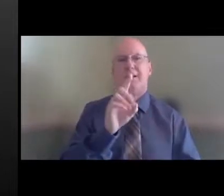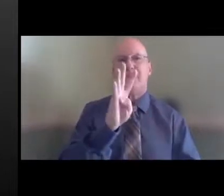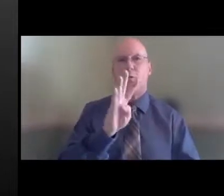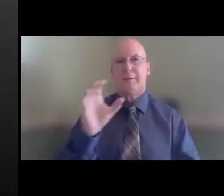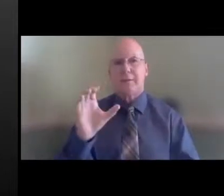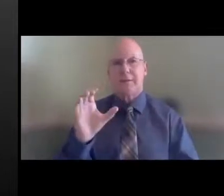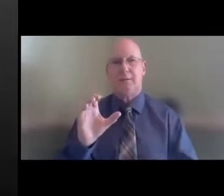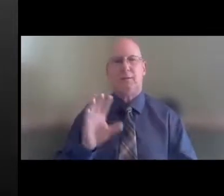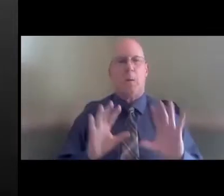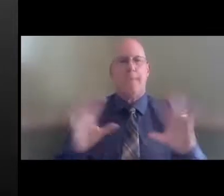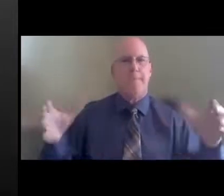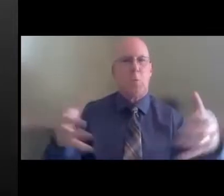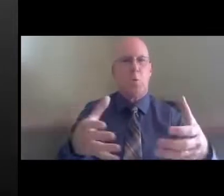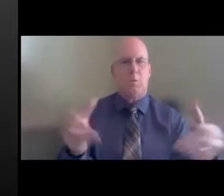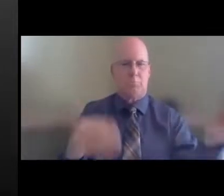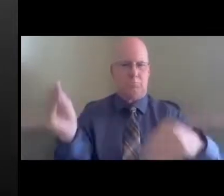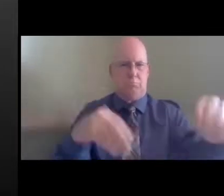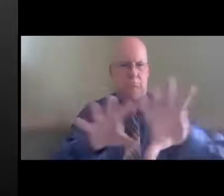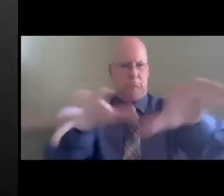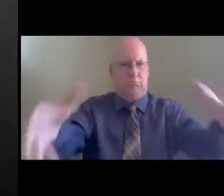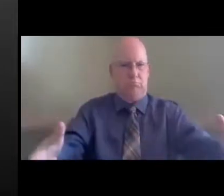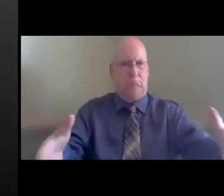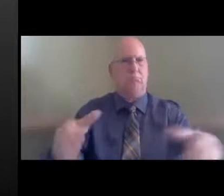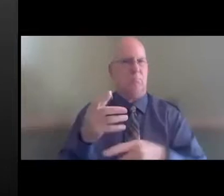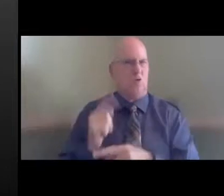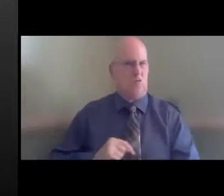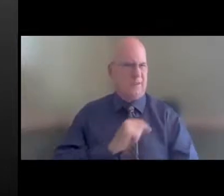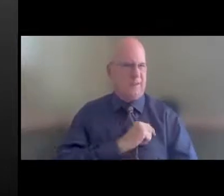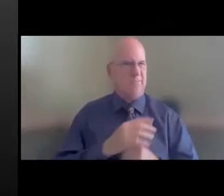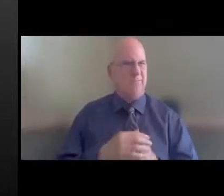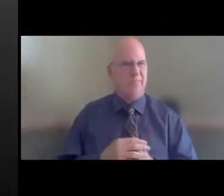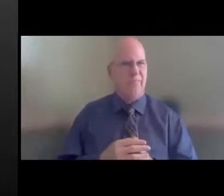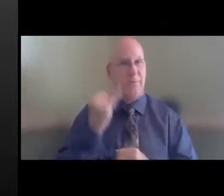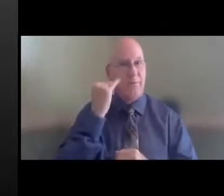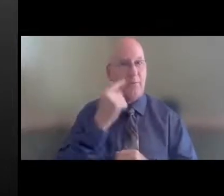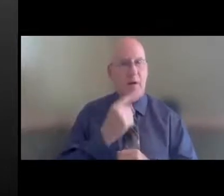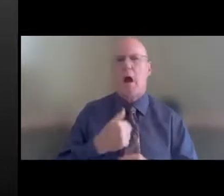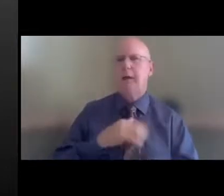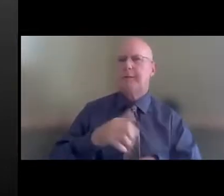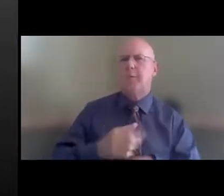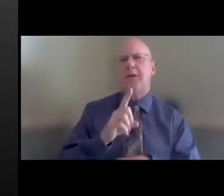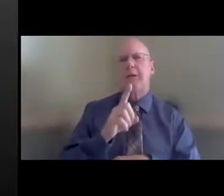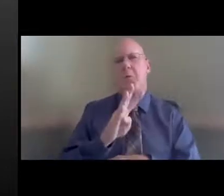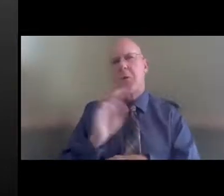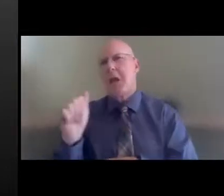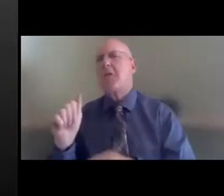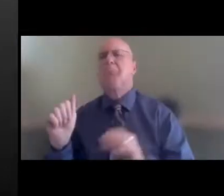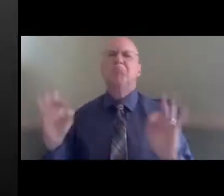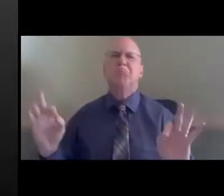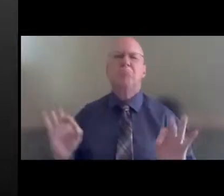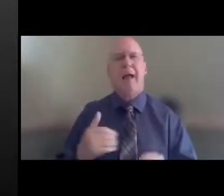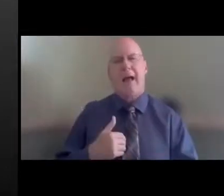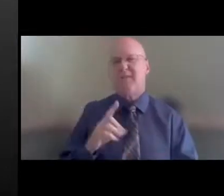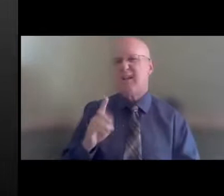pooled trust. So just so that if you hear somebody talking about, I set up a D4A, or we have a